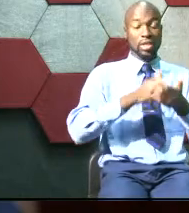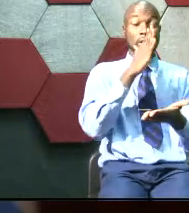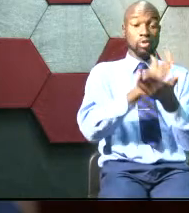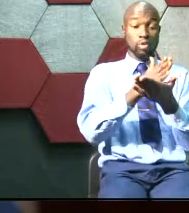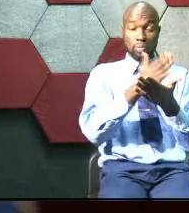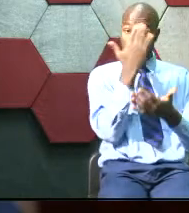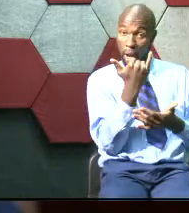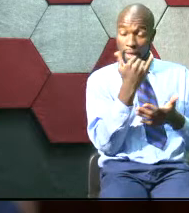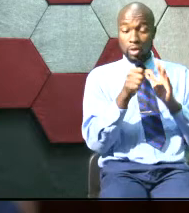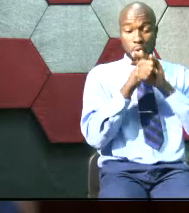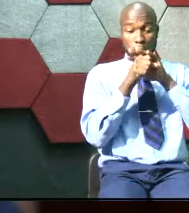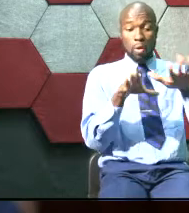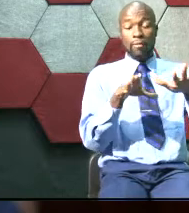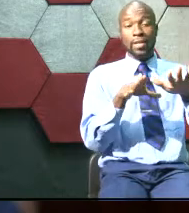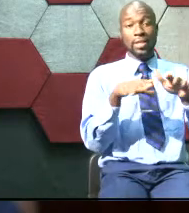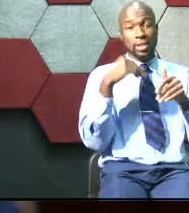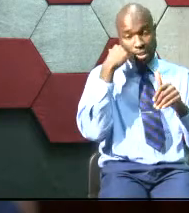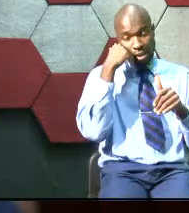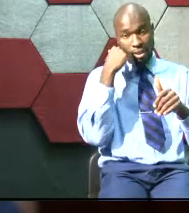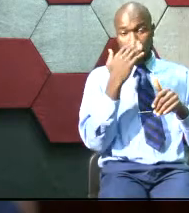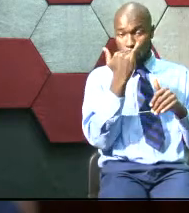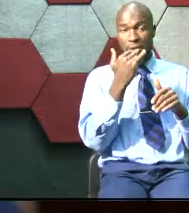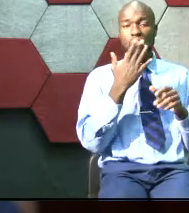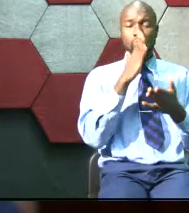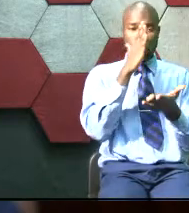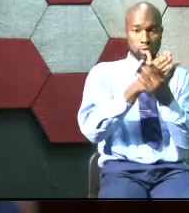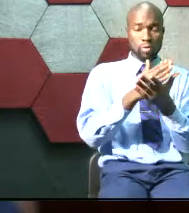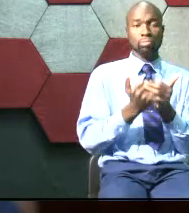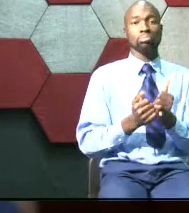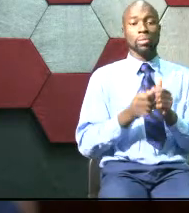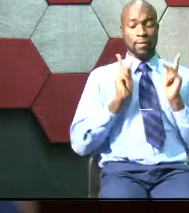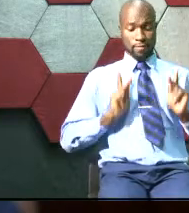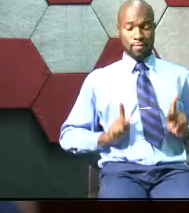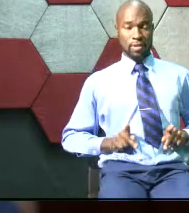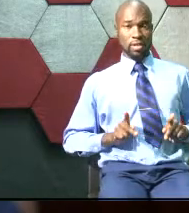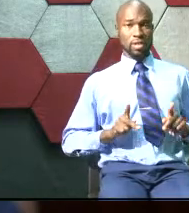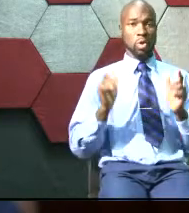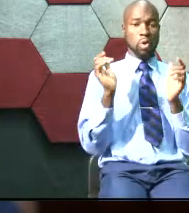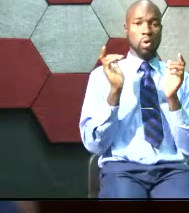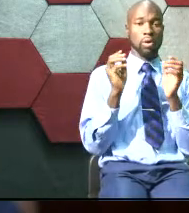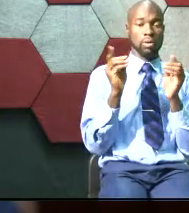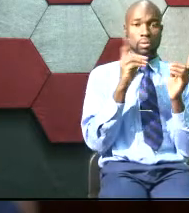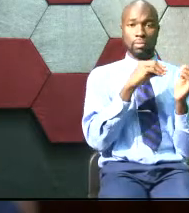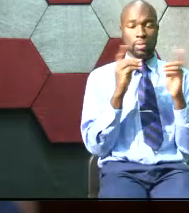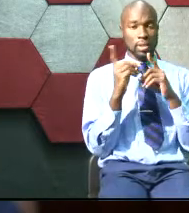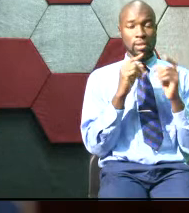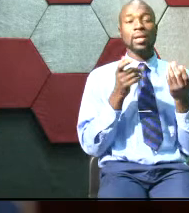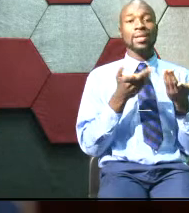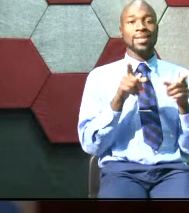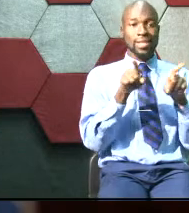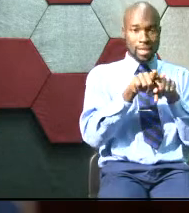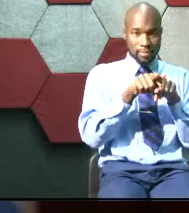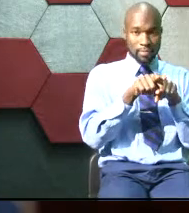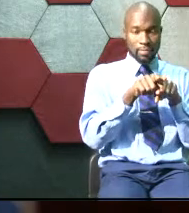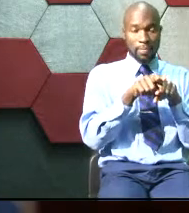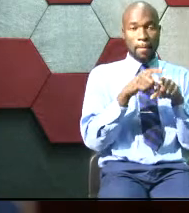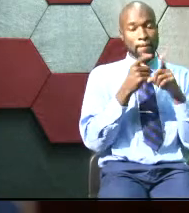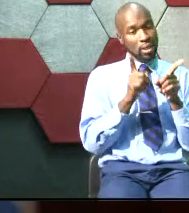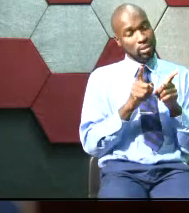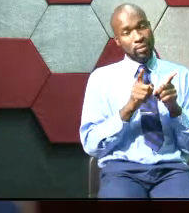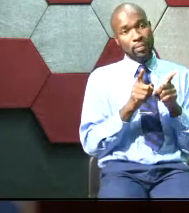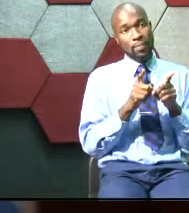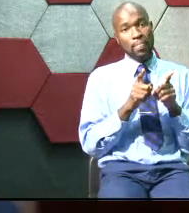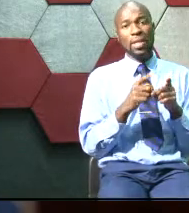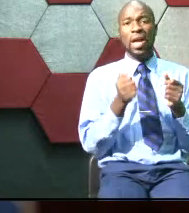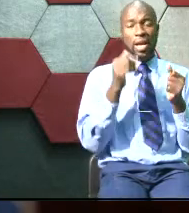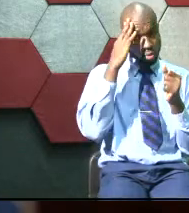pandemic. This was to avoid physical contacts during the inter-schools competitions. However, I'm glad to note that